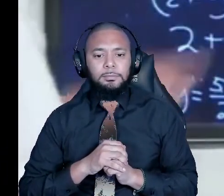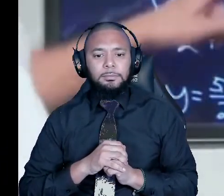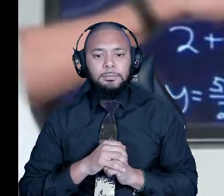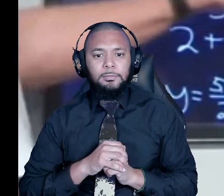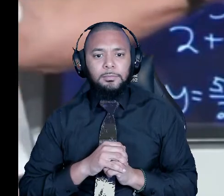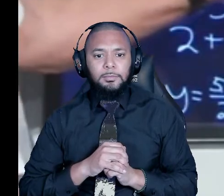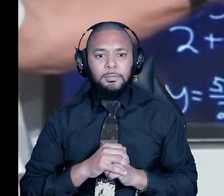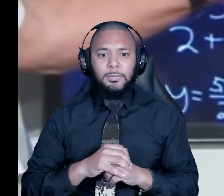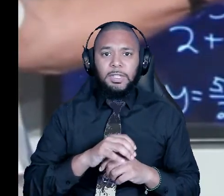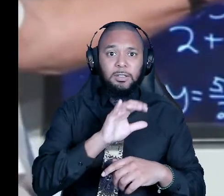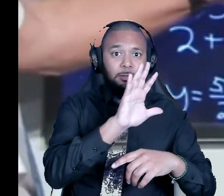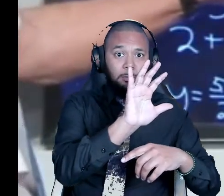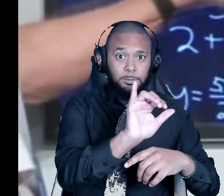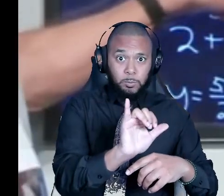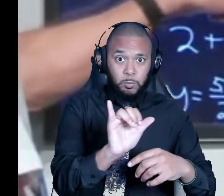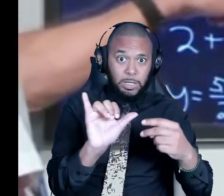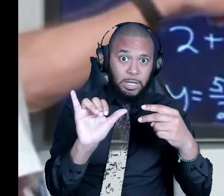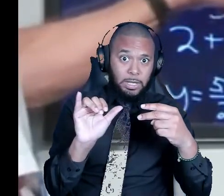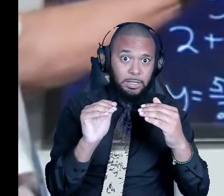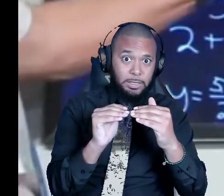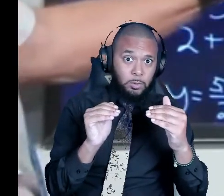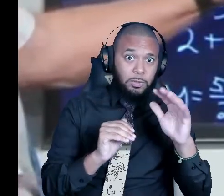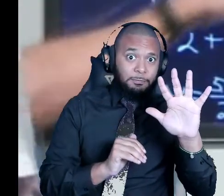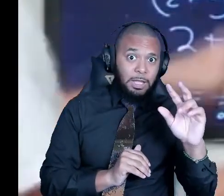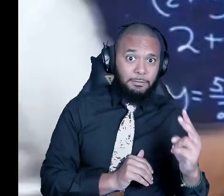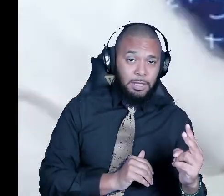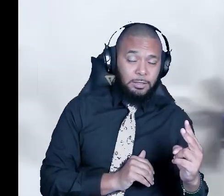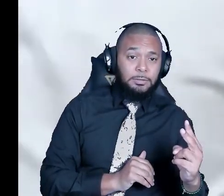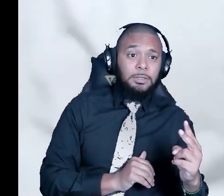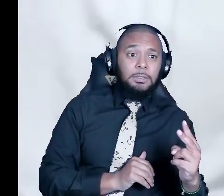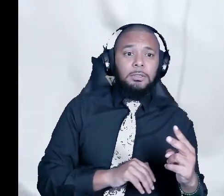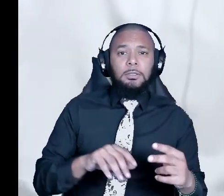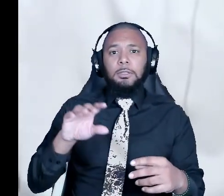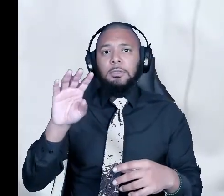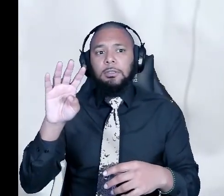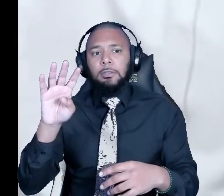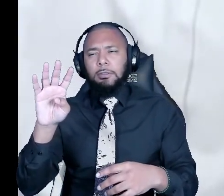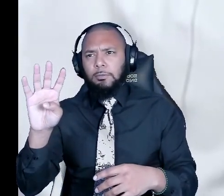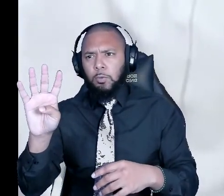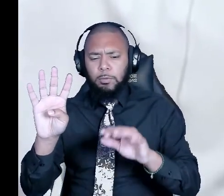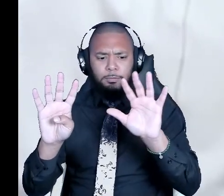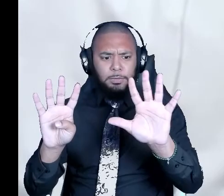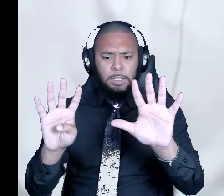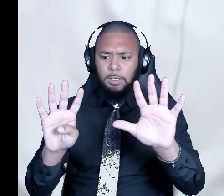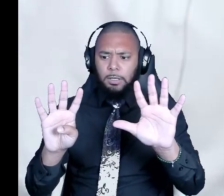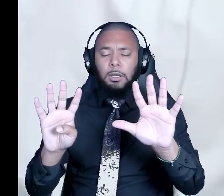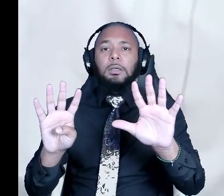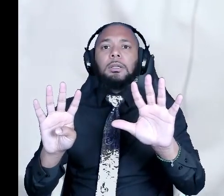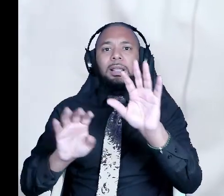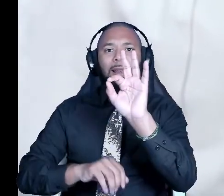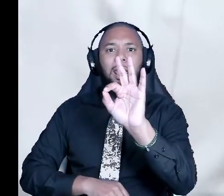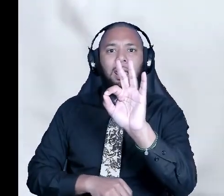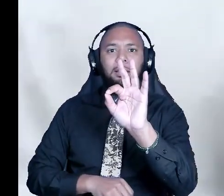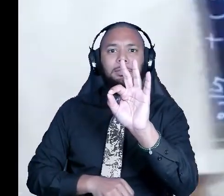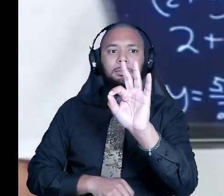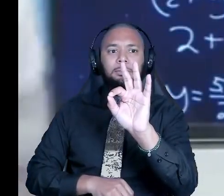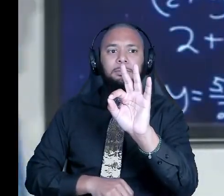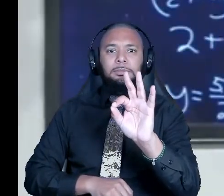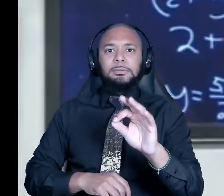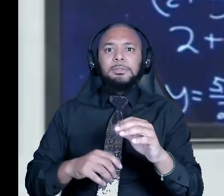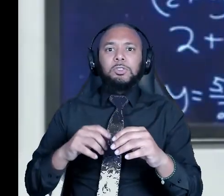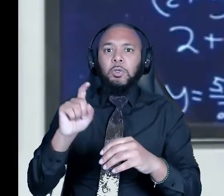And if y is 5/2, 4/2 plus 5/2, x is